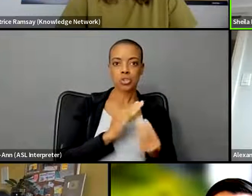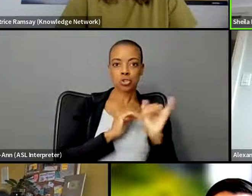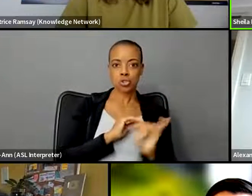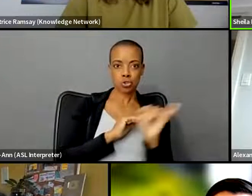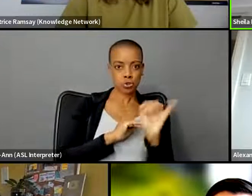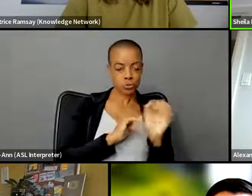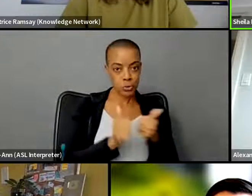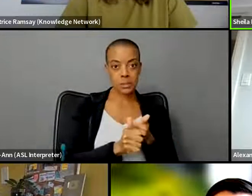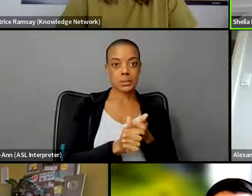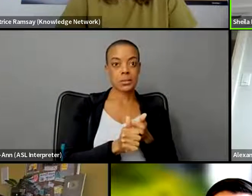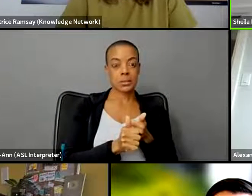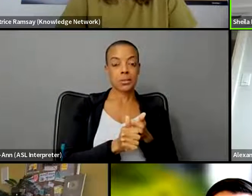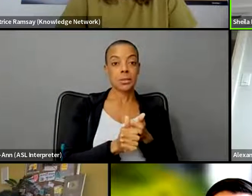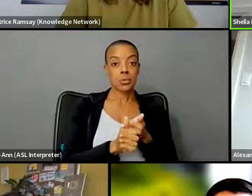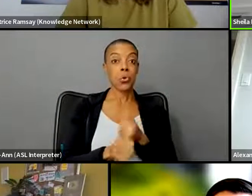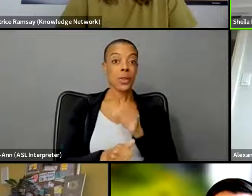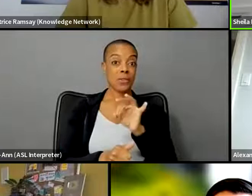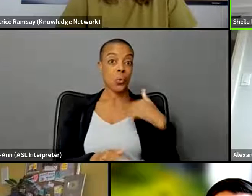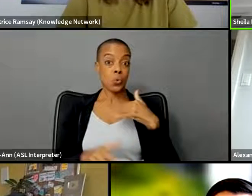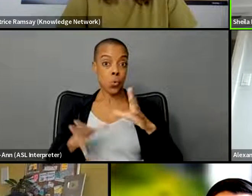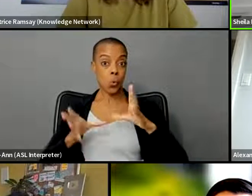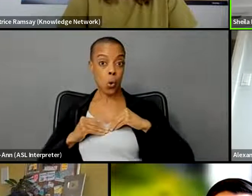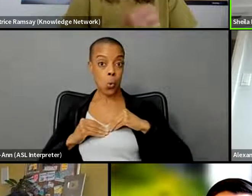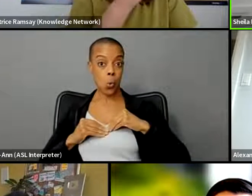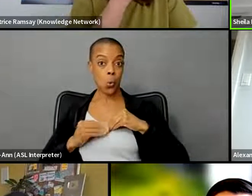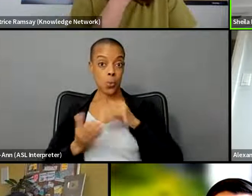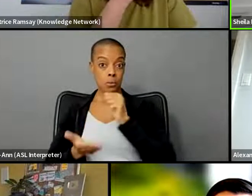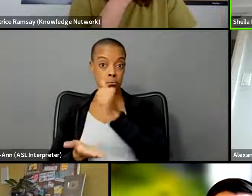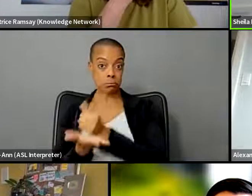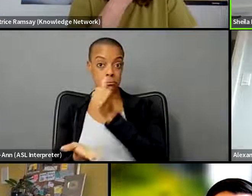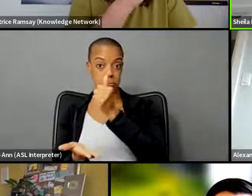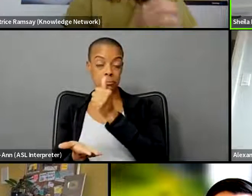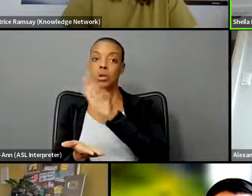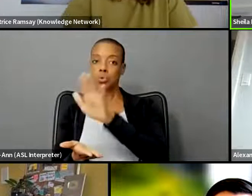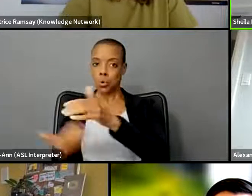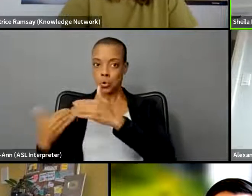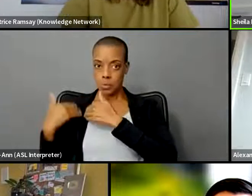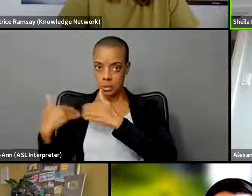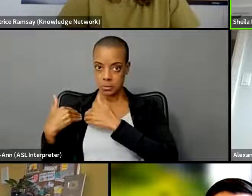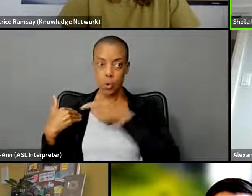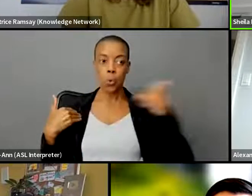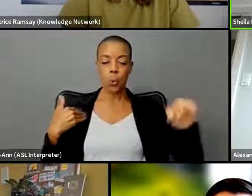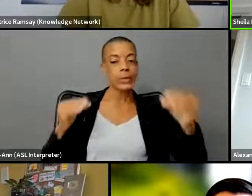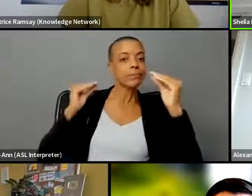copyright, that is your responsibility. So we walk you through all these different stages,